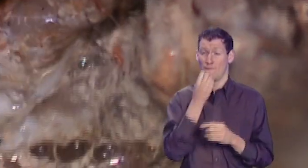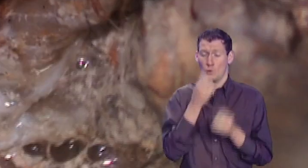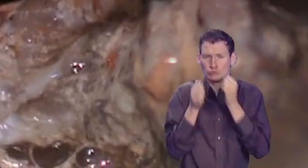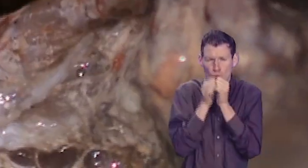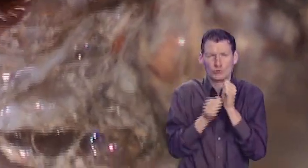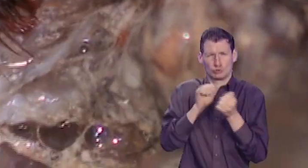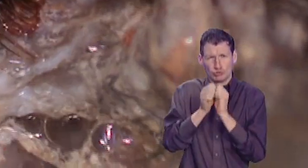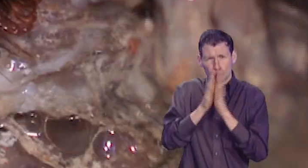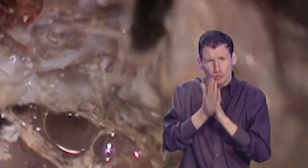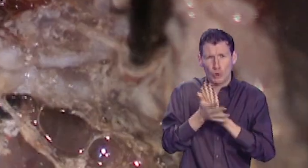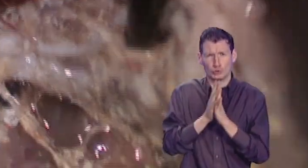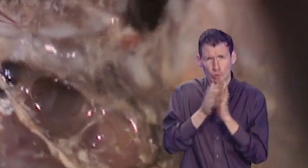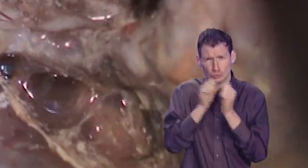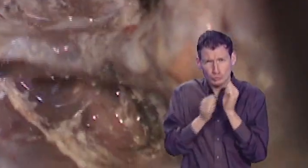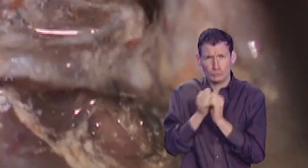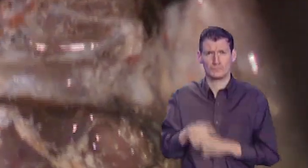crush food.